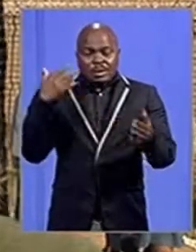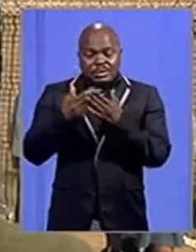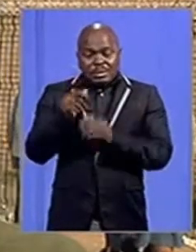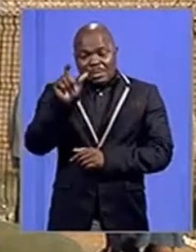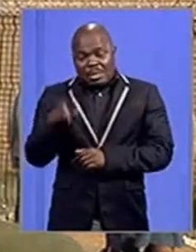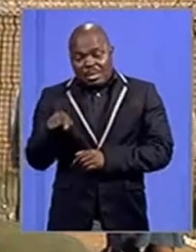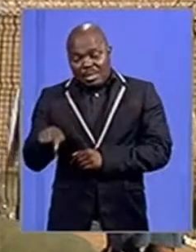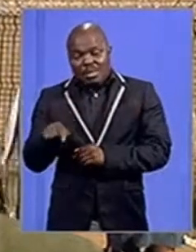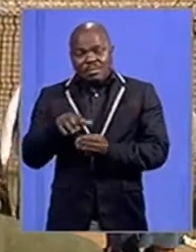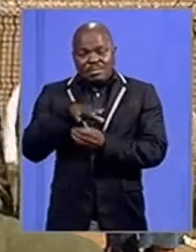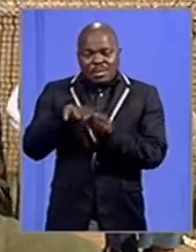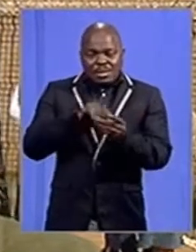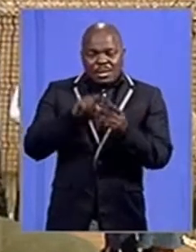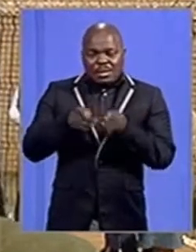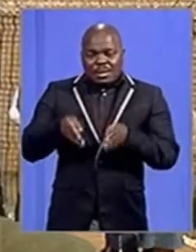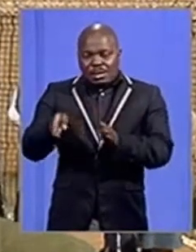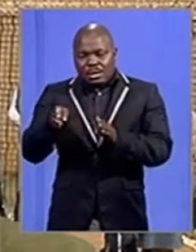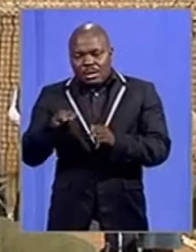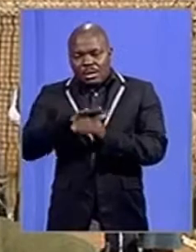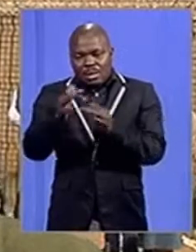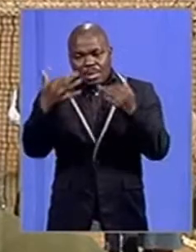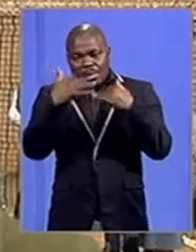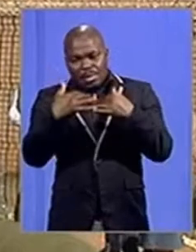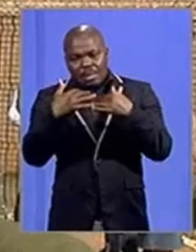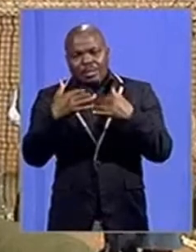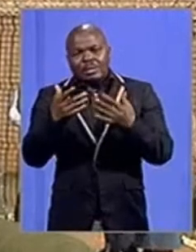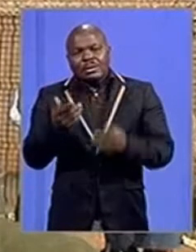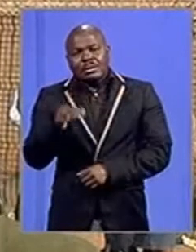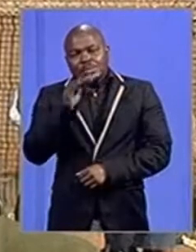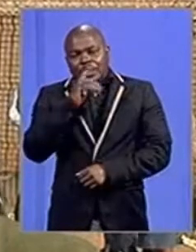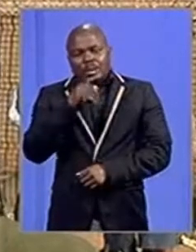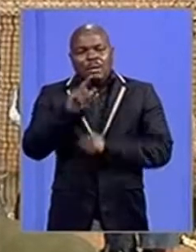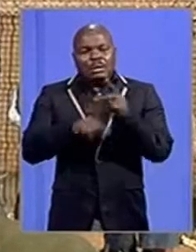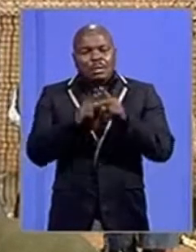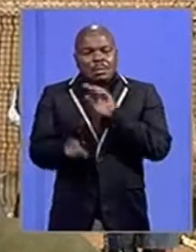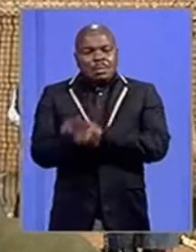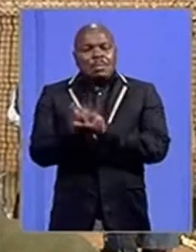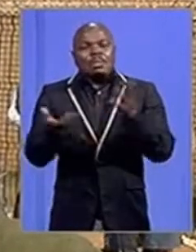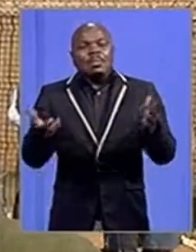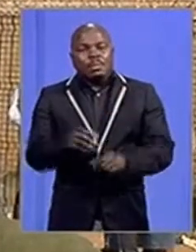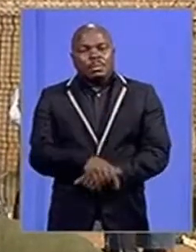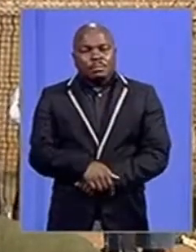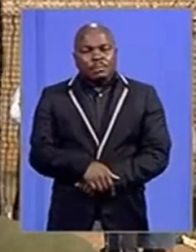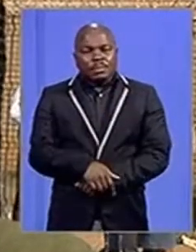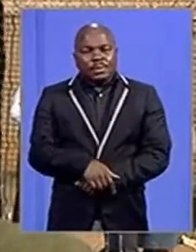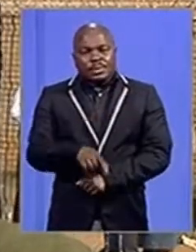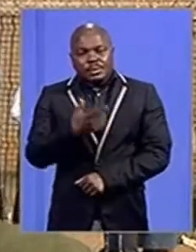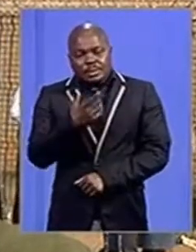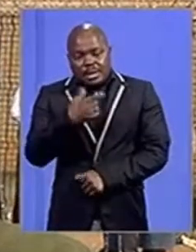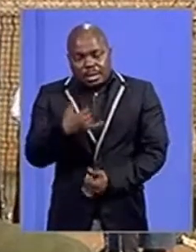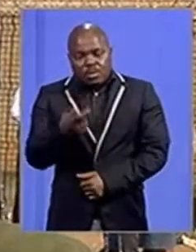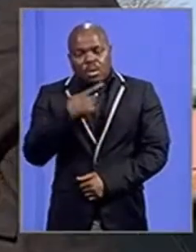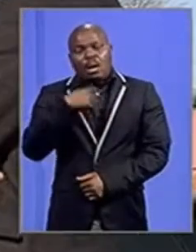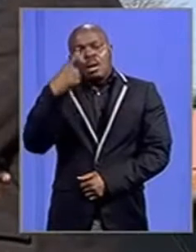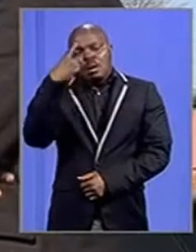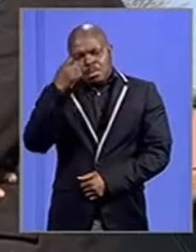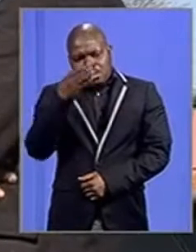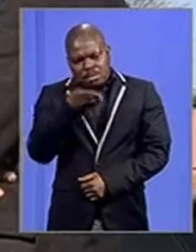my street, everyone affected by the COVID and just dying the next day, boom, dead. So that's what made me believe more in